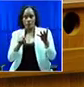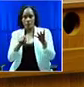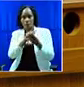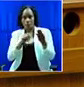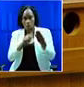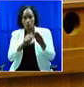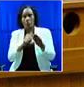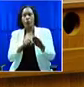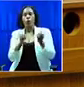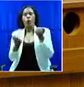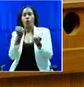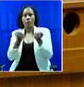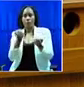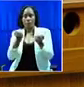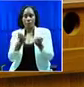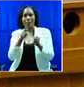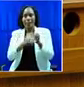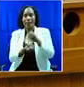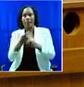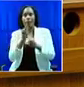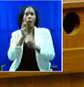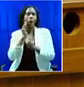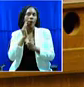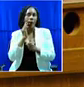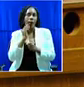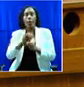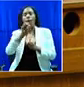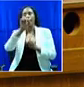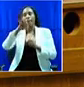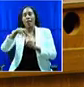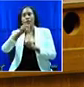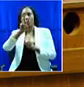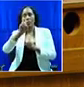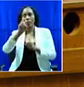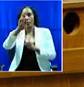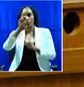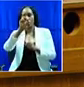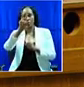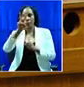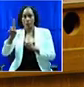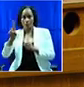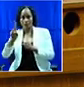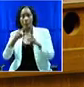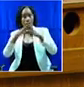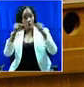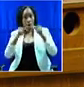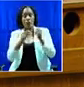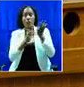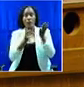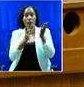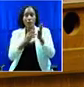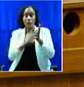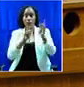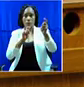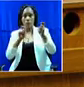spectrum by March 2021 and the completion of digital migration will, in the end,